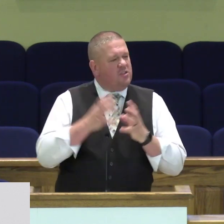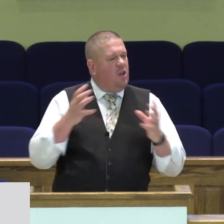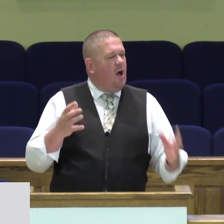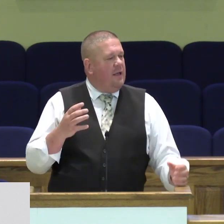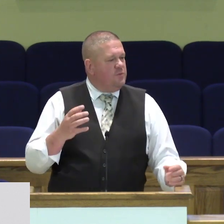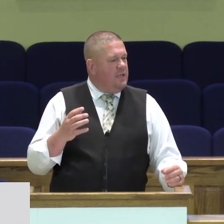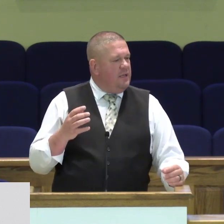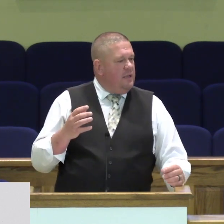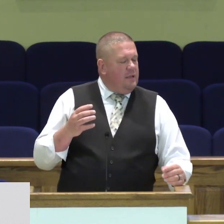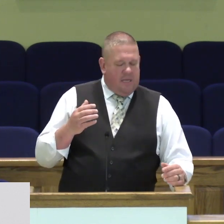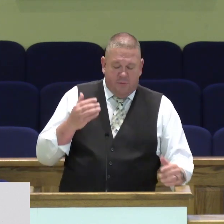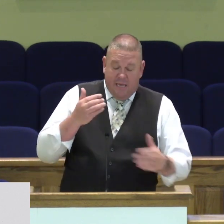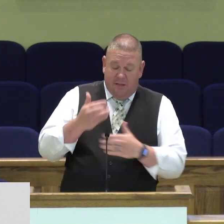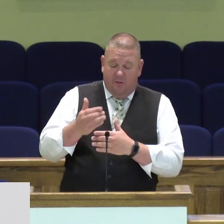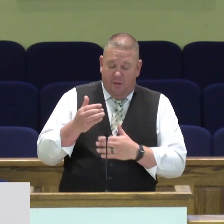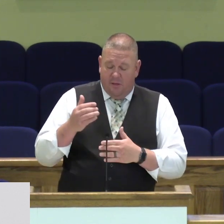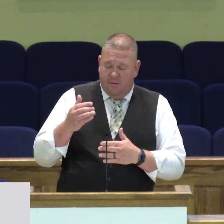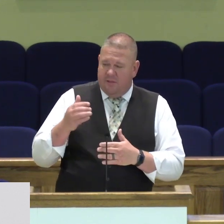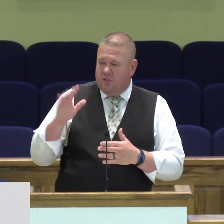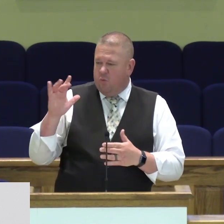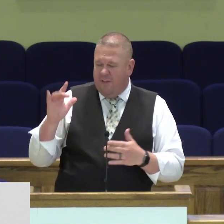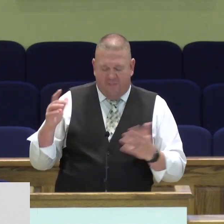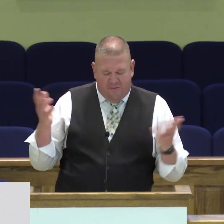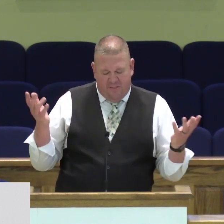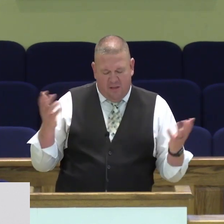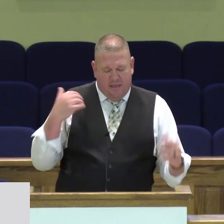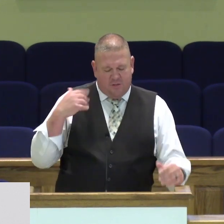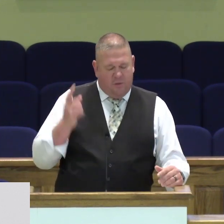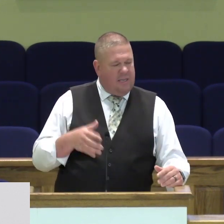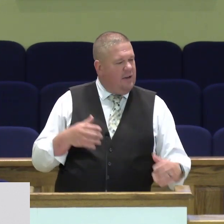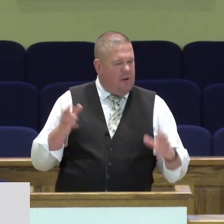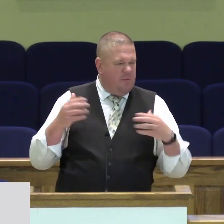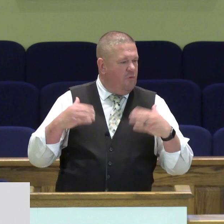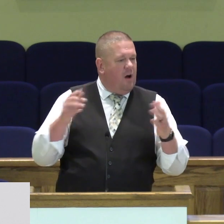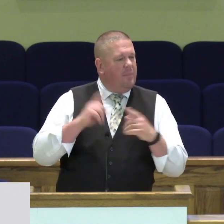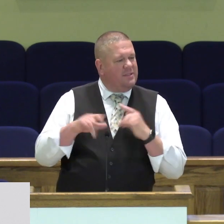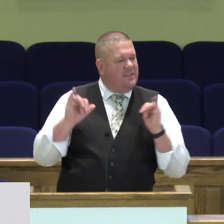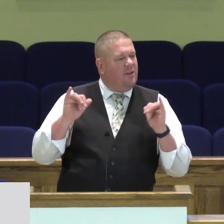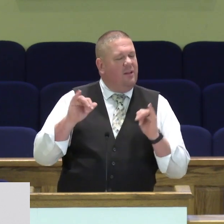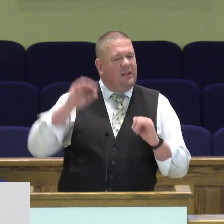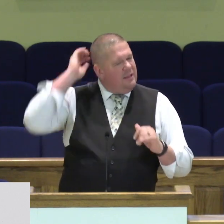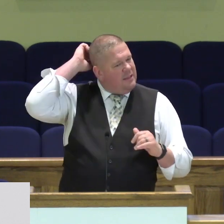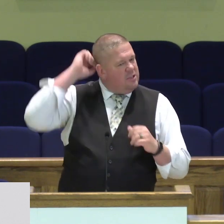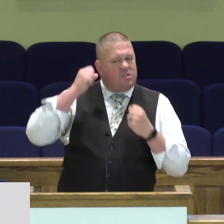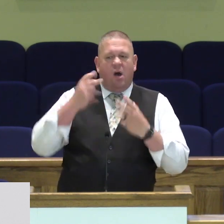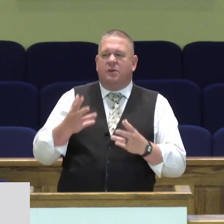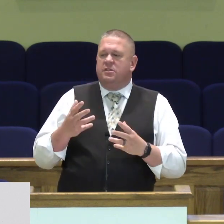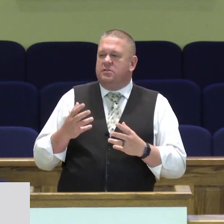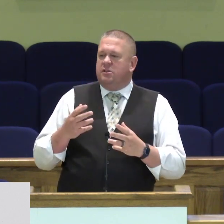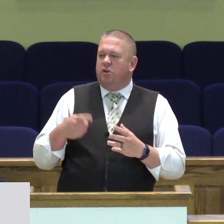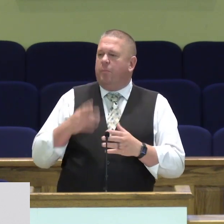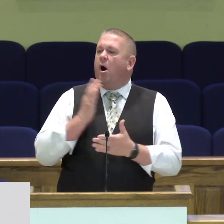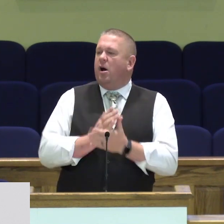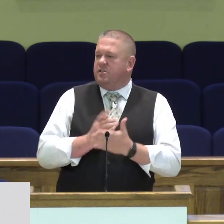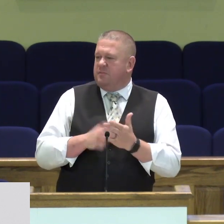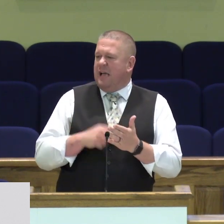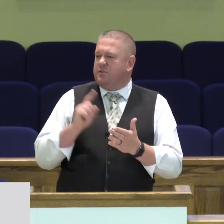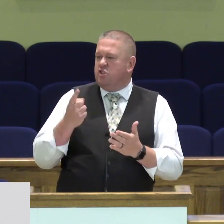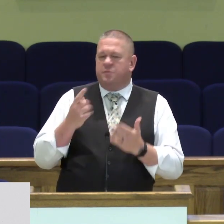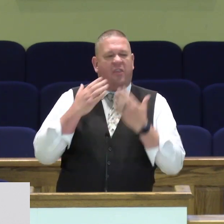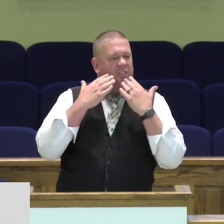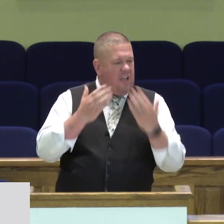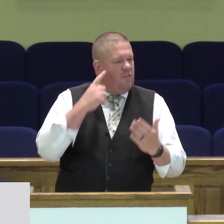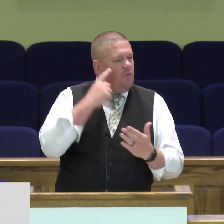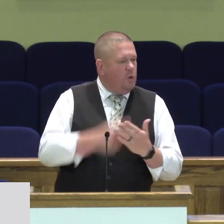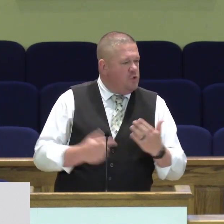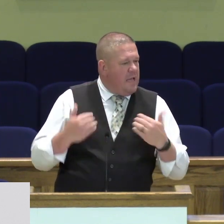about this a lot as we head into this 25th deal last weekend. I'm ready to move on, but still, it just causes you to pause sometimes and